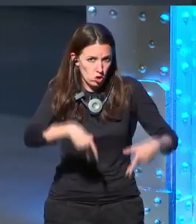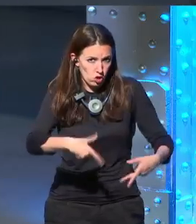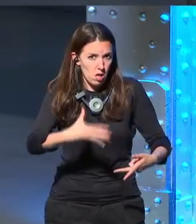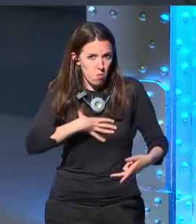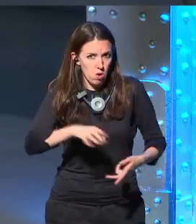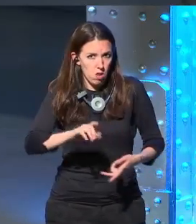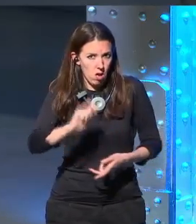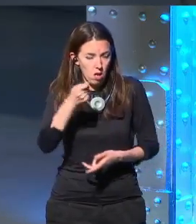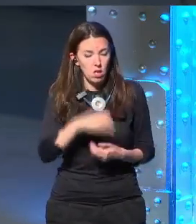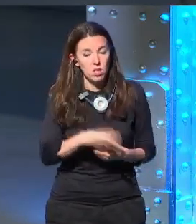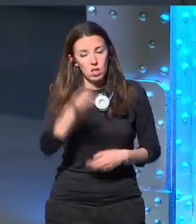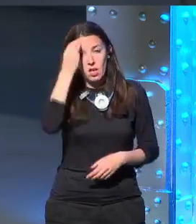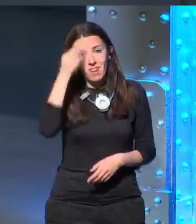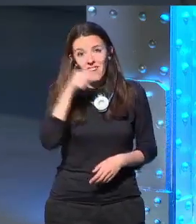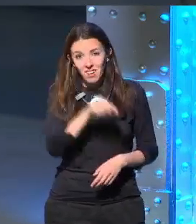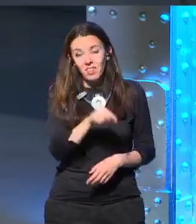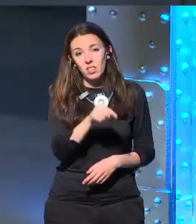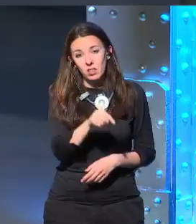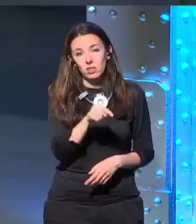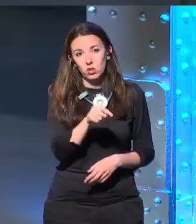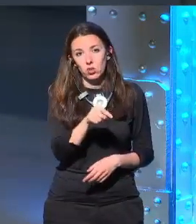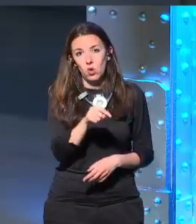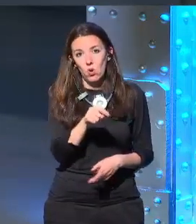sort of sacrifice. So